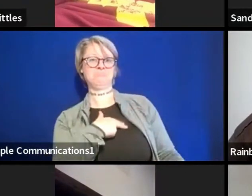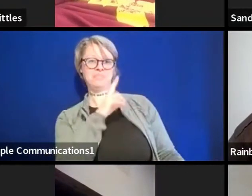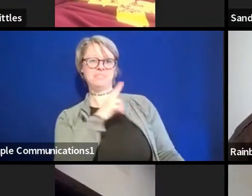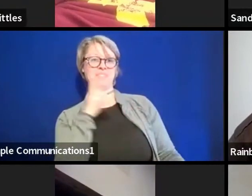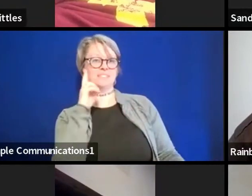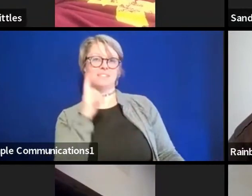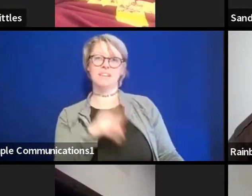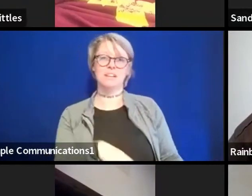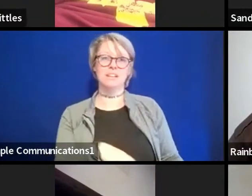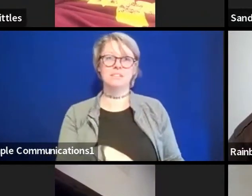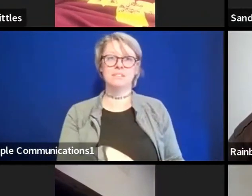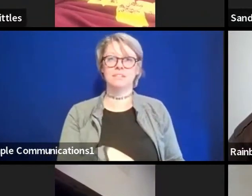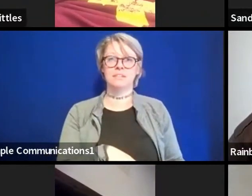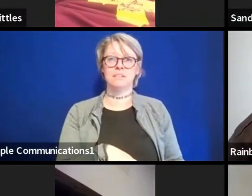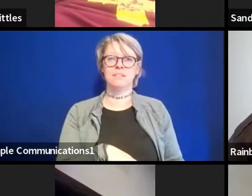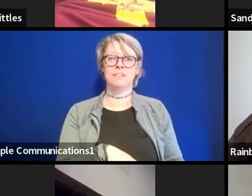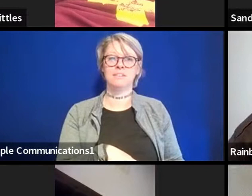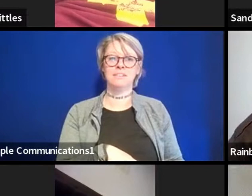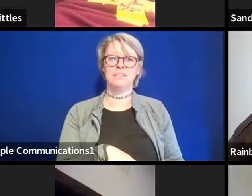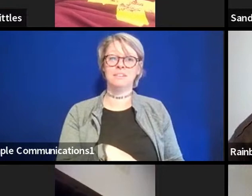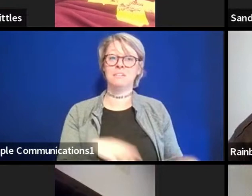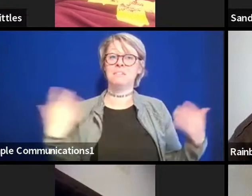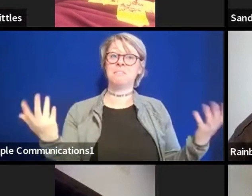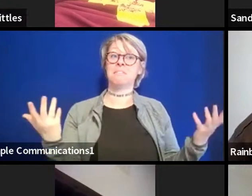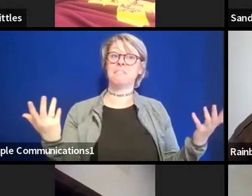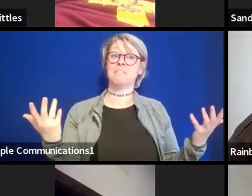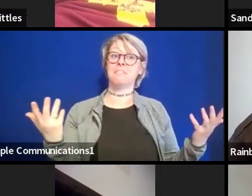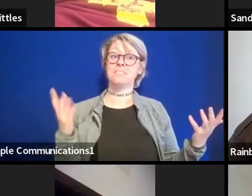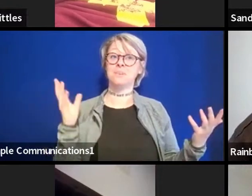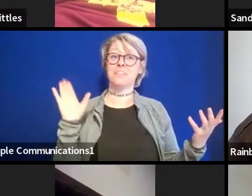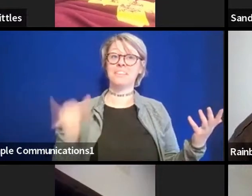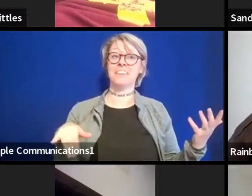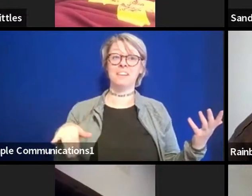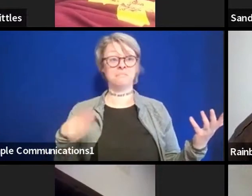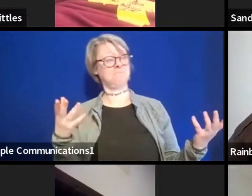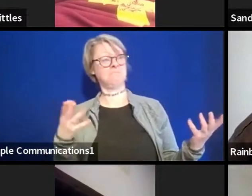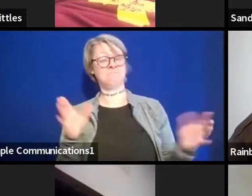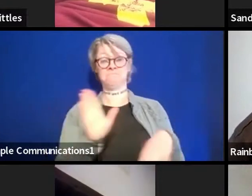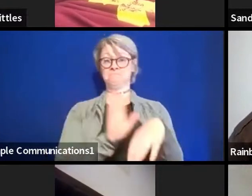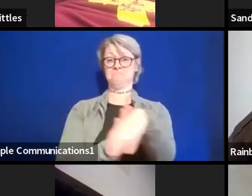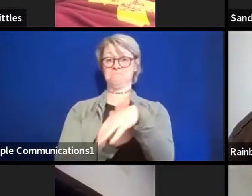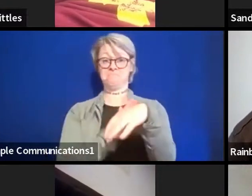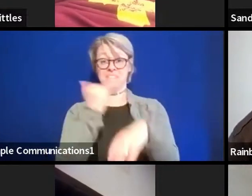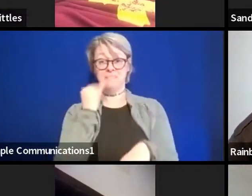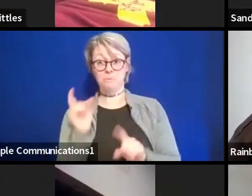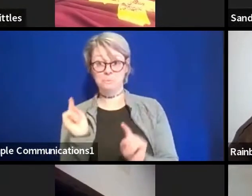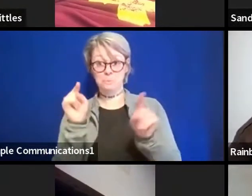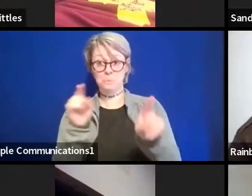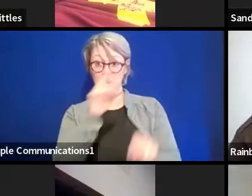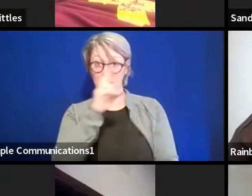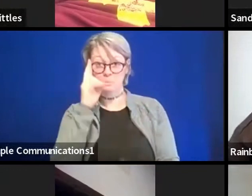think sometime we should donate t-shirts for the friends of people who are going into hospitals so